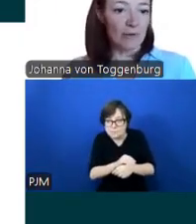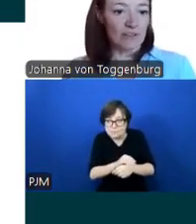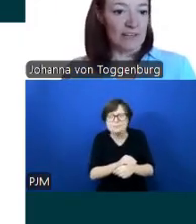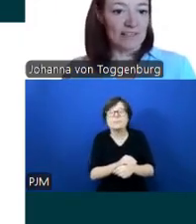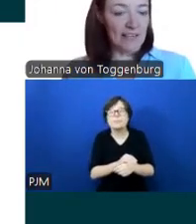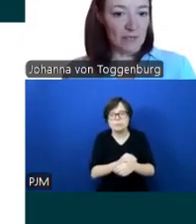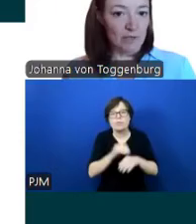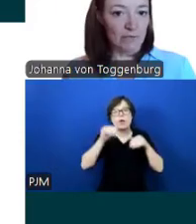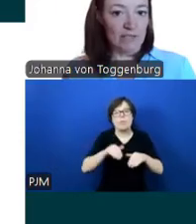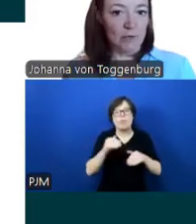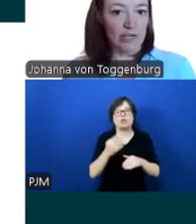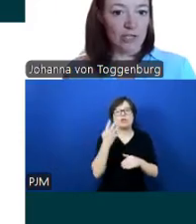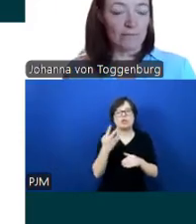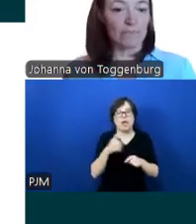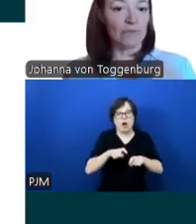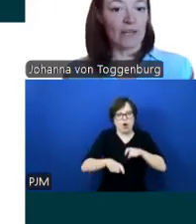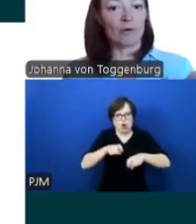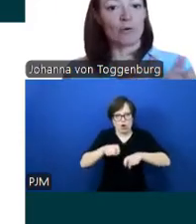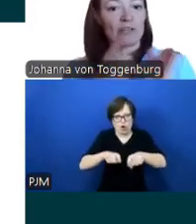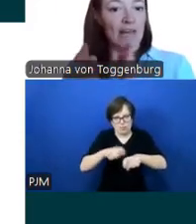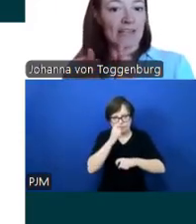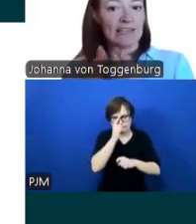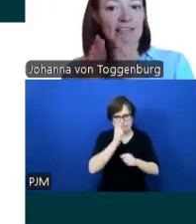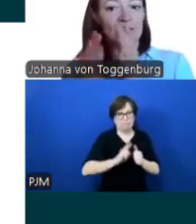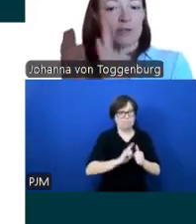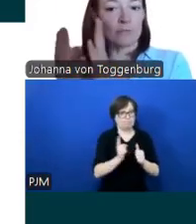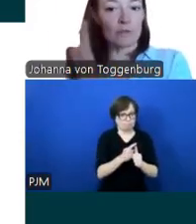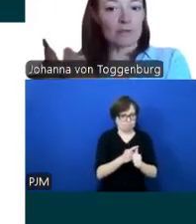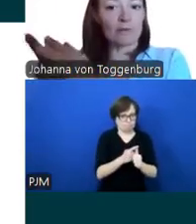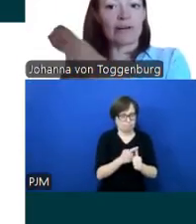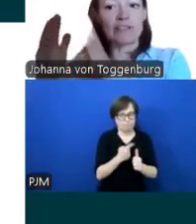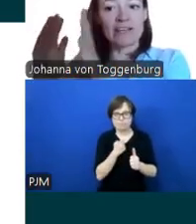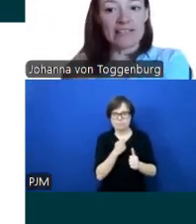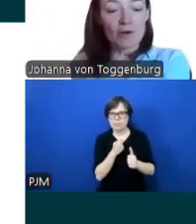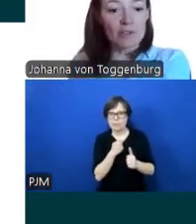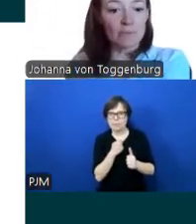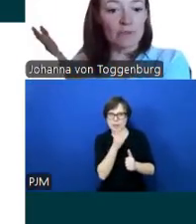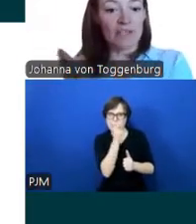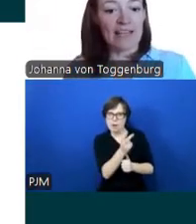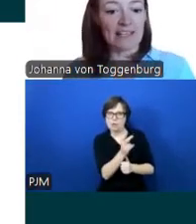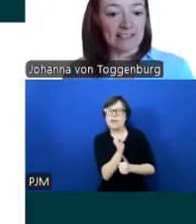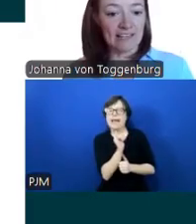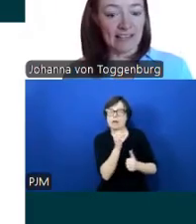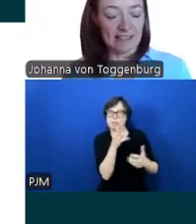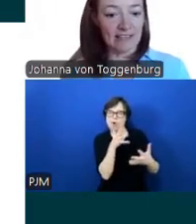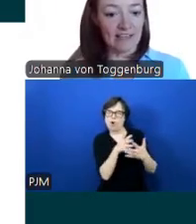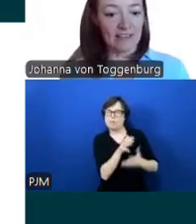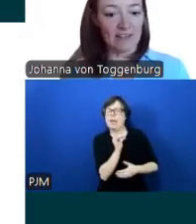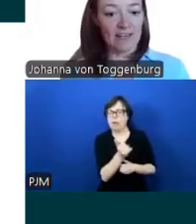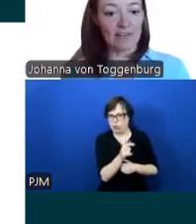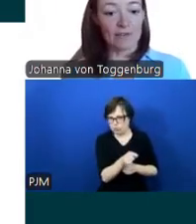start out with an assessment of the situation, then go into analyzing the hotspots, prioritizing the hotspots, and then